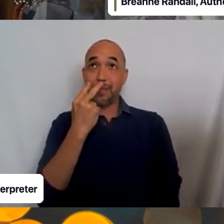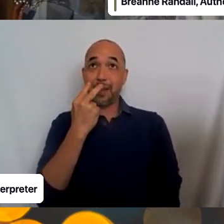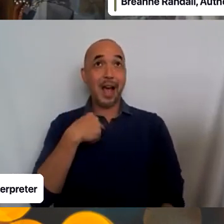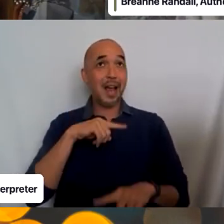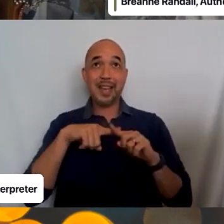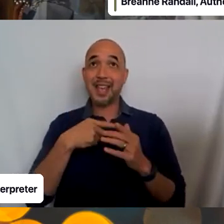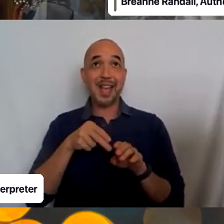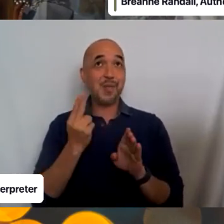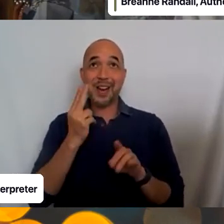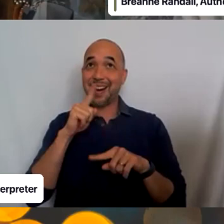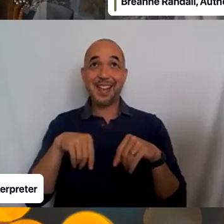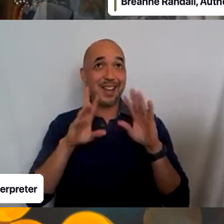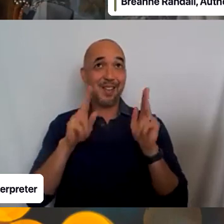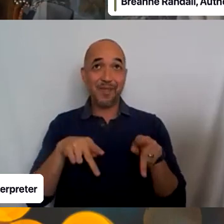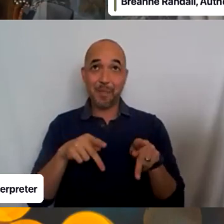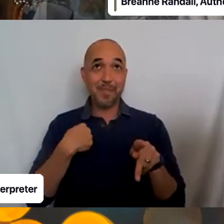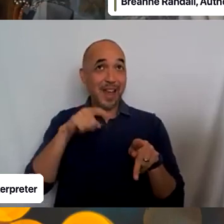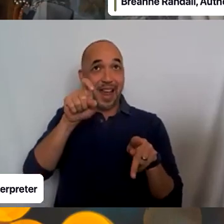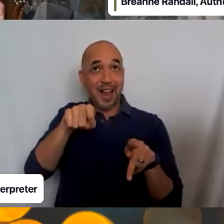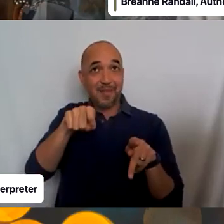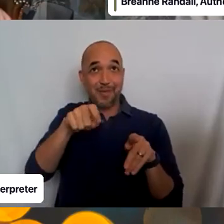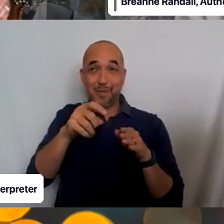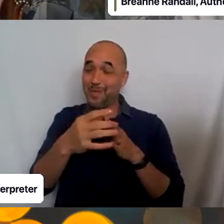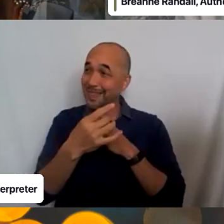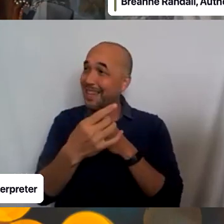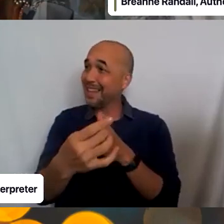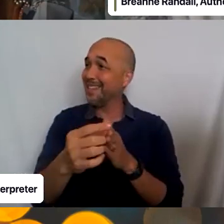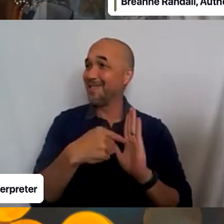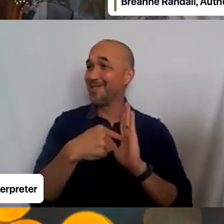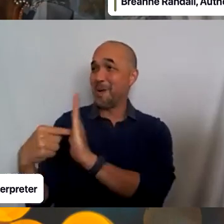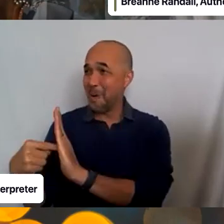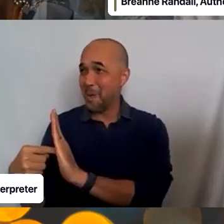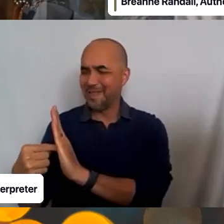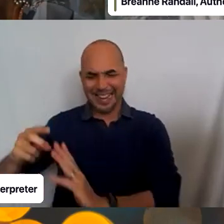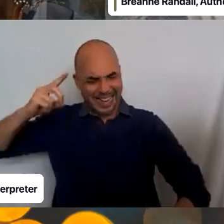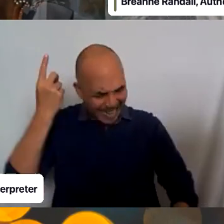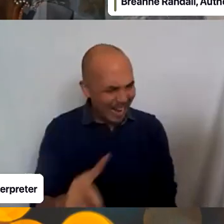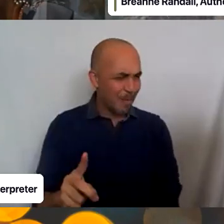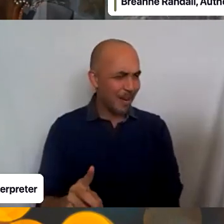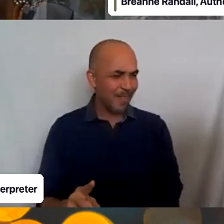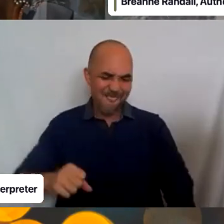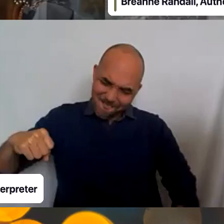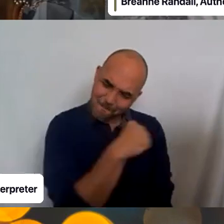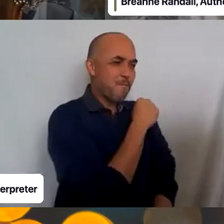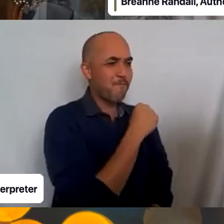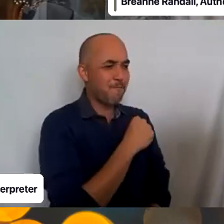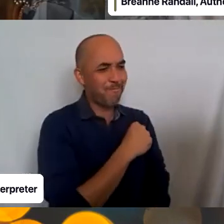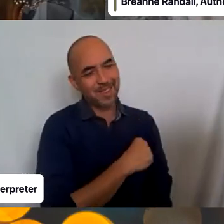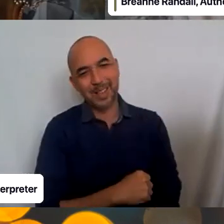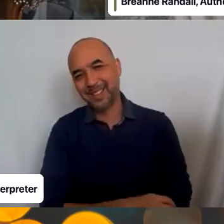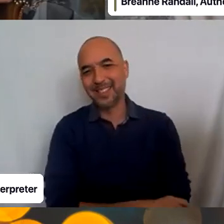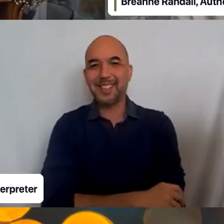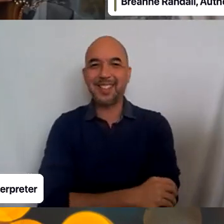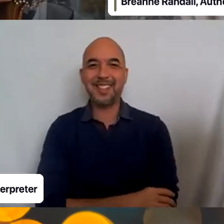Like I have to lead by example. Damn it. Yes. Darn it. Oh